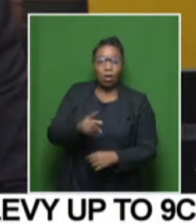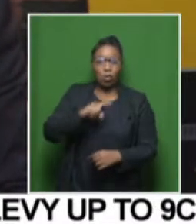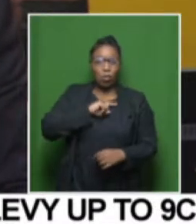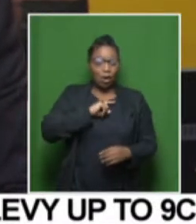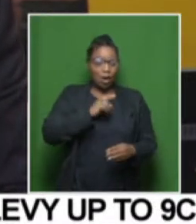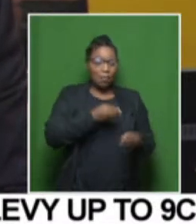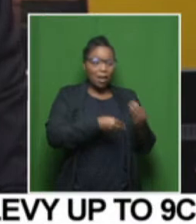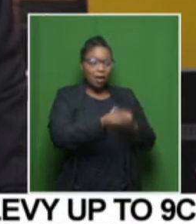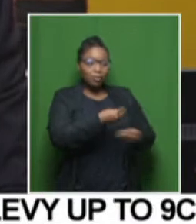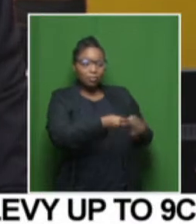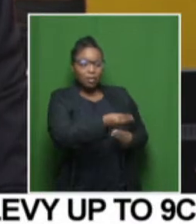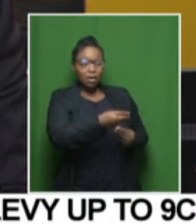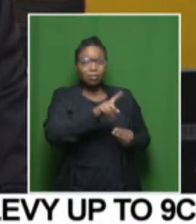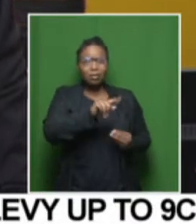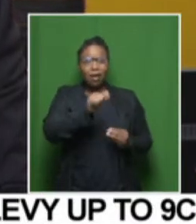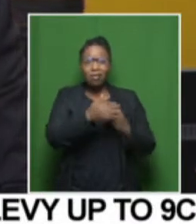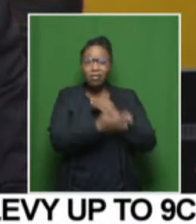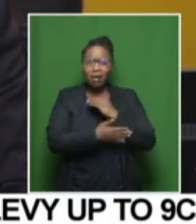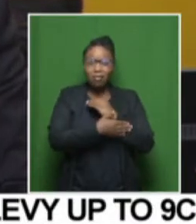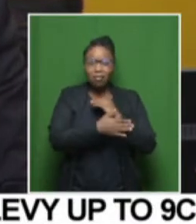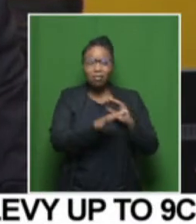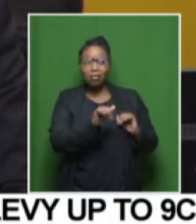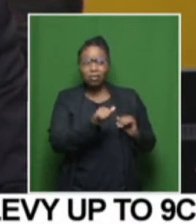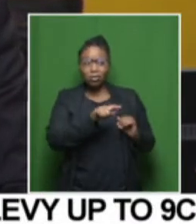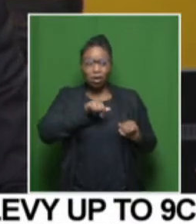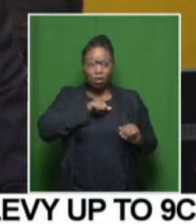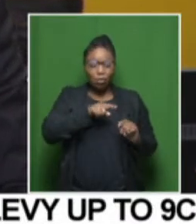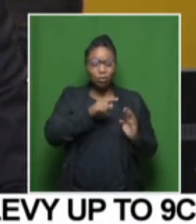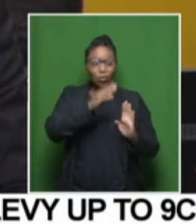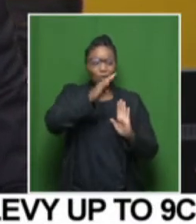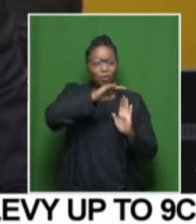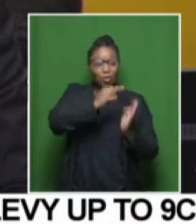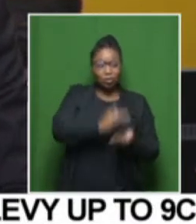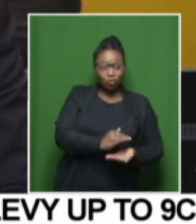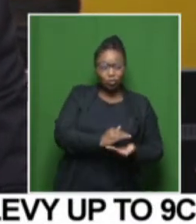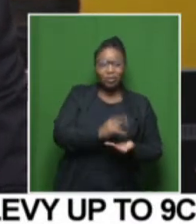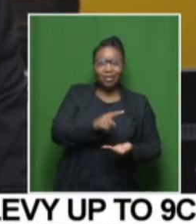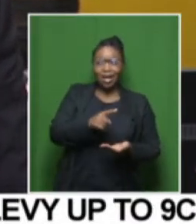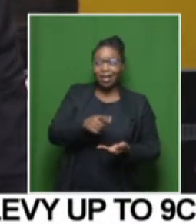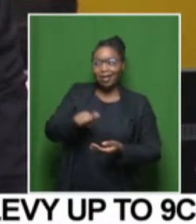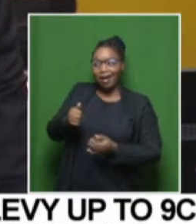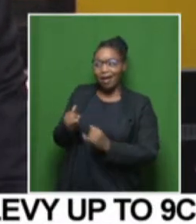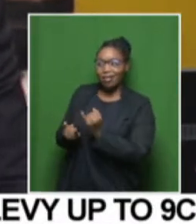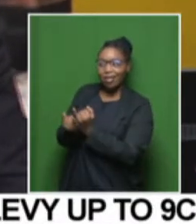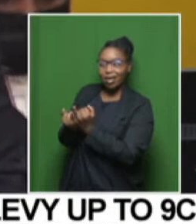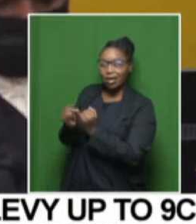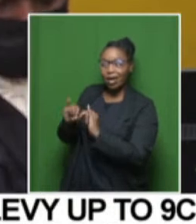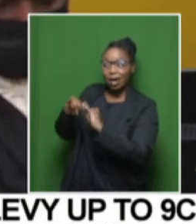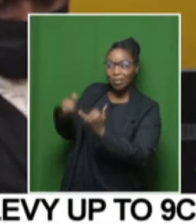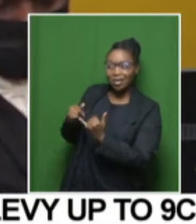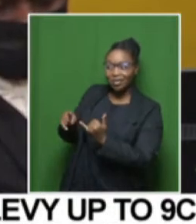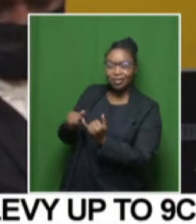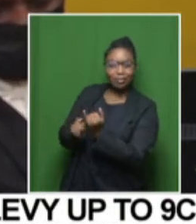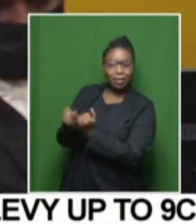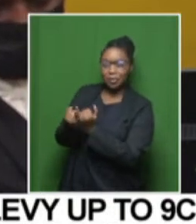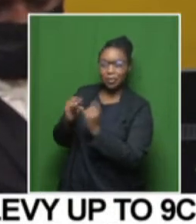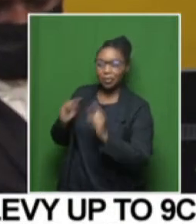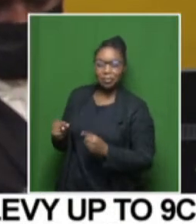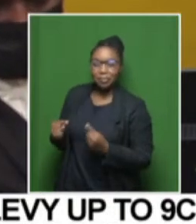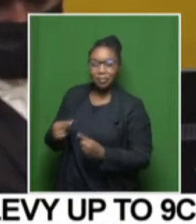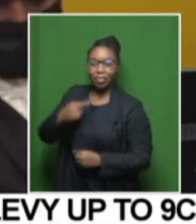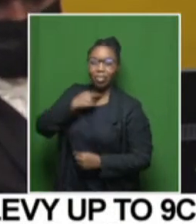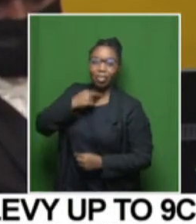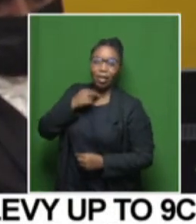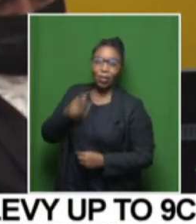goods such as iron ore and steel, which will reduce their competitiveness. Madam Speaker, you will note that we have